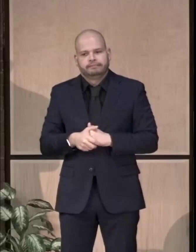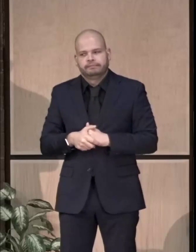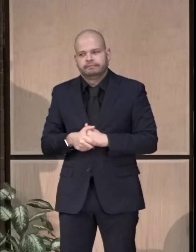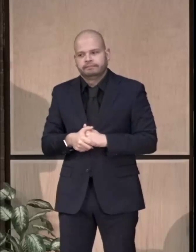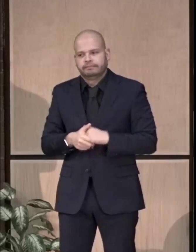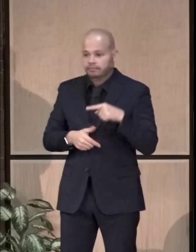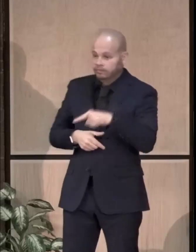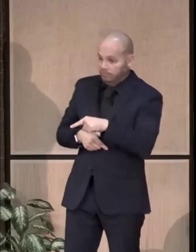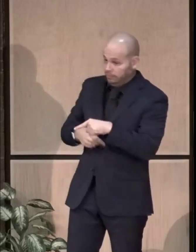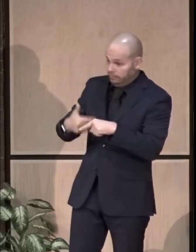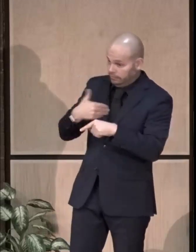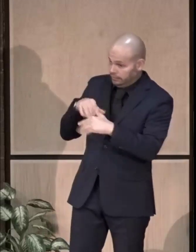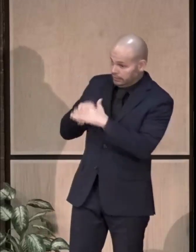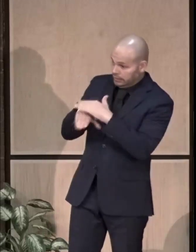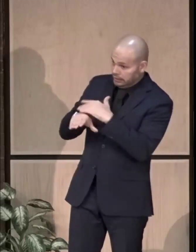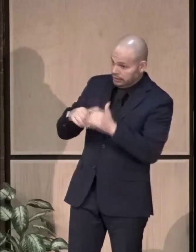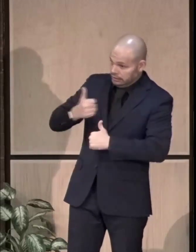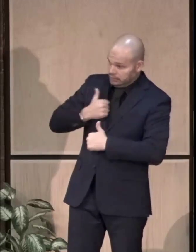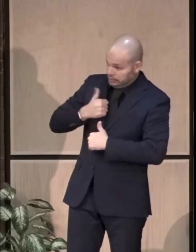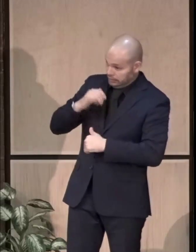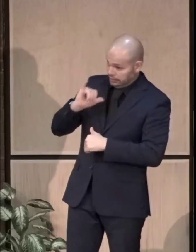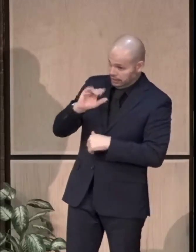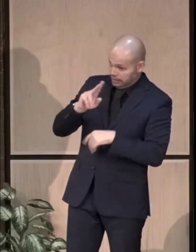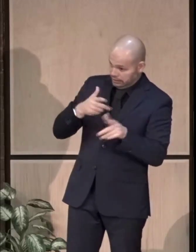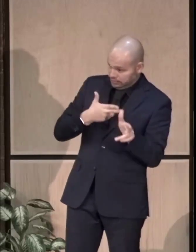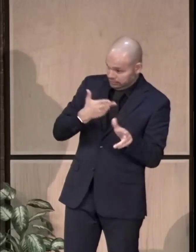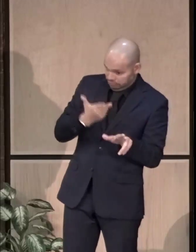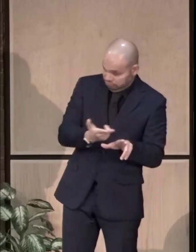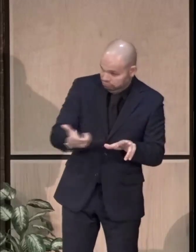to military weapons?